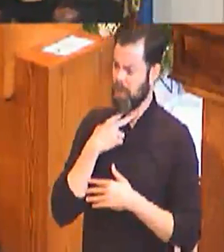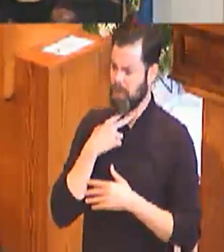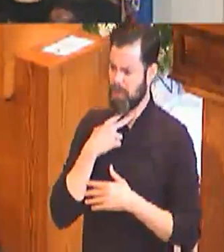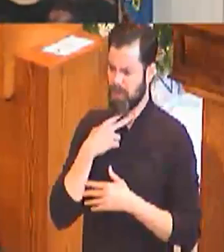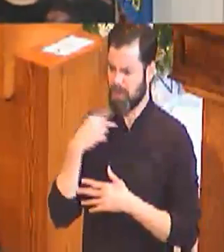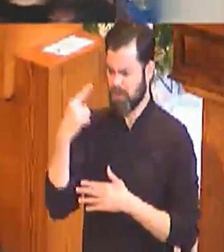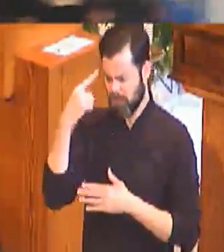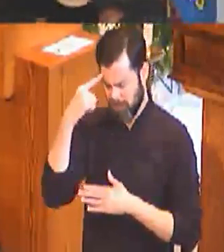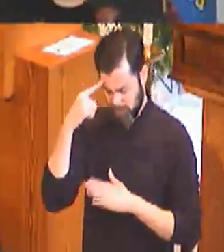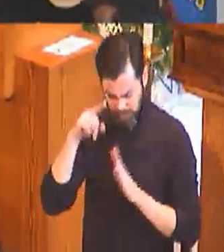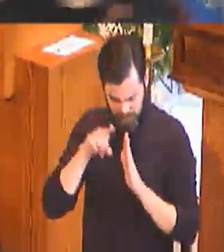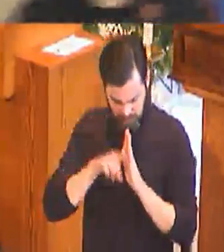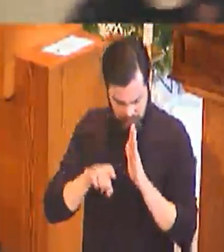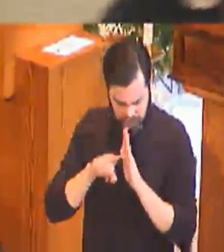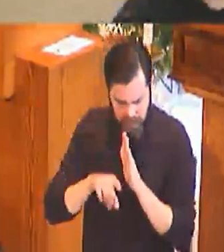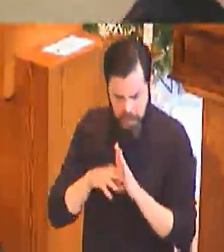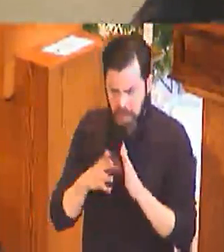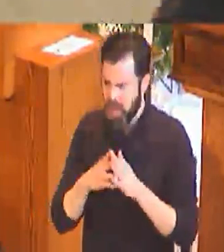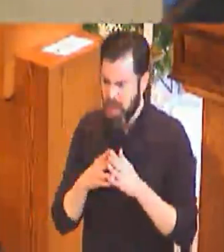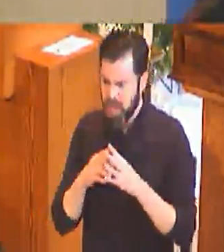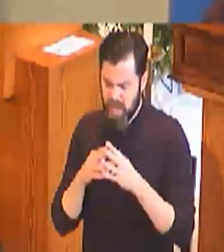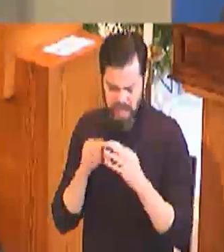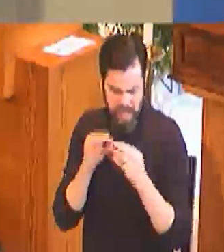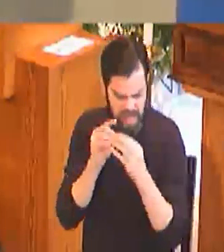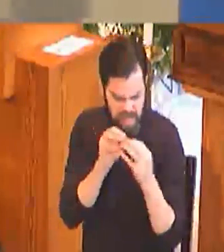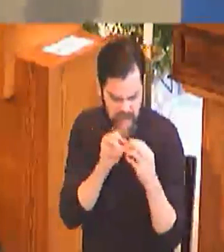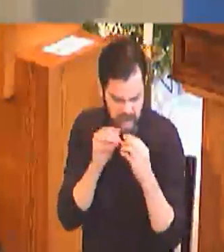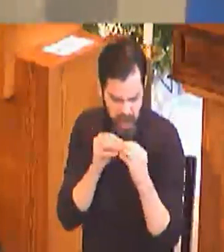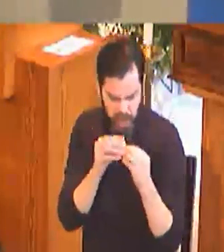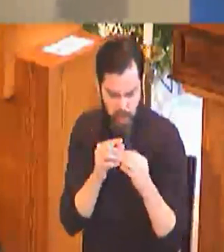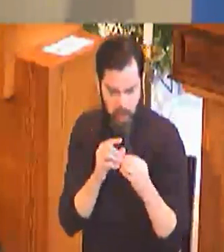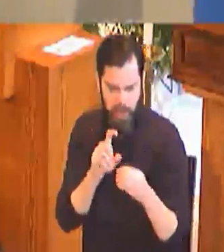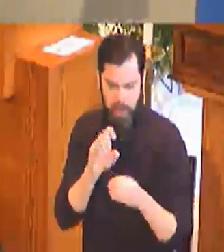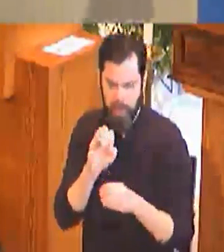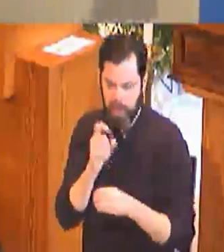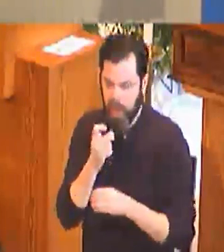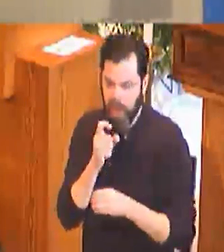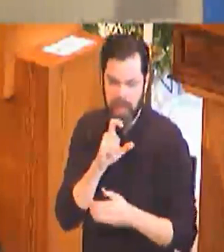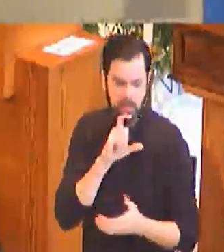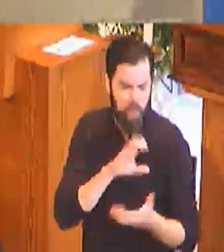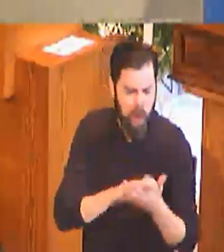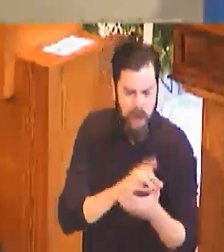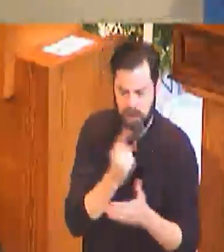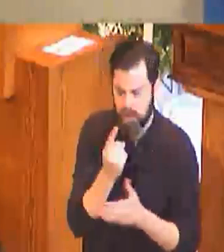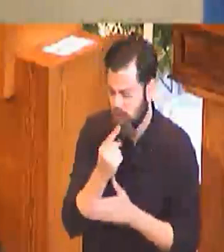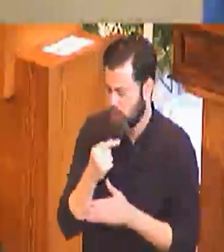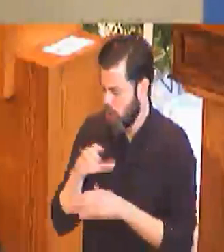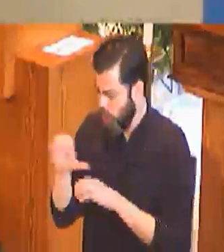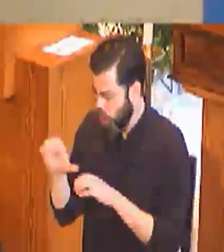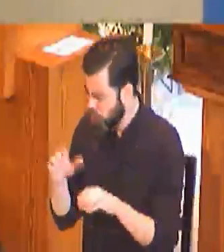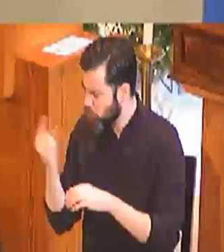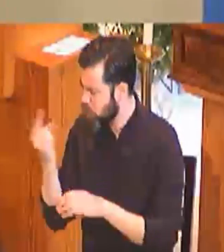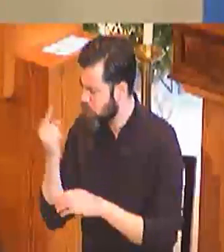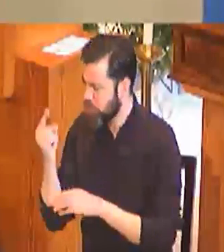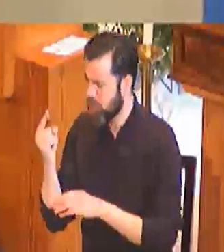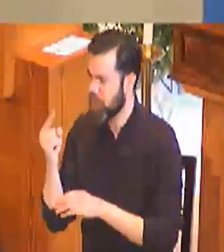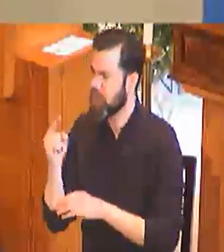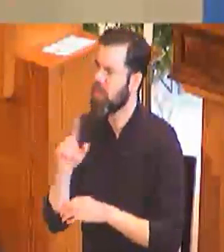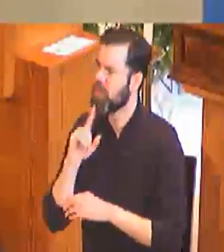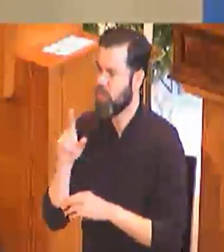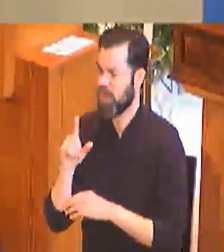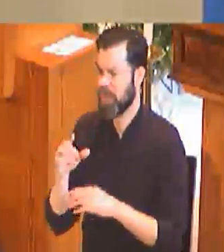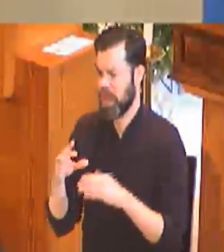with my ex-wife. I get into a money bind. I do something that brings me back down